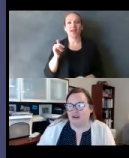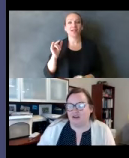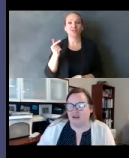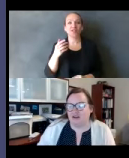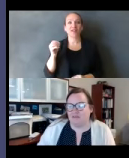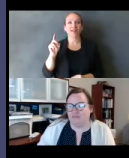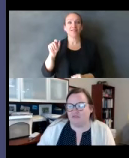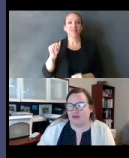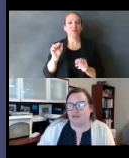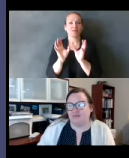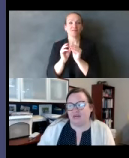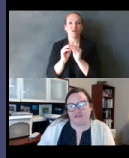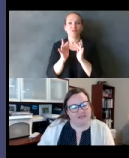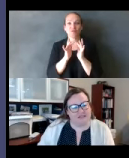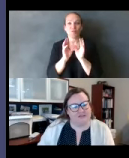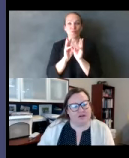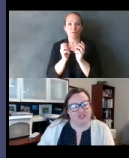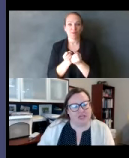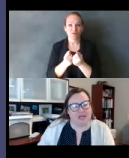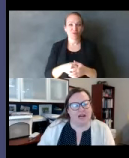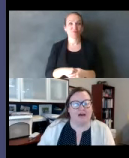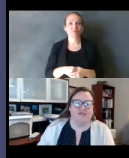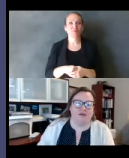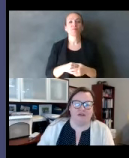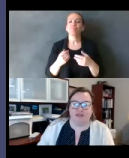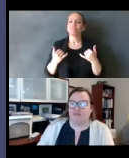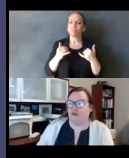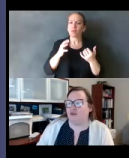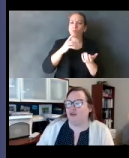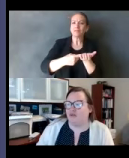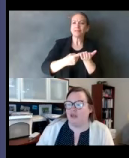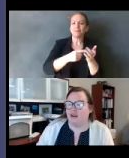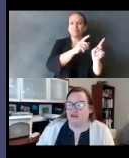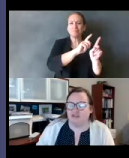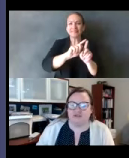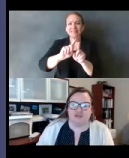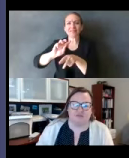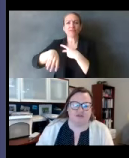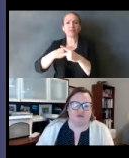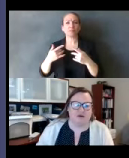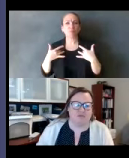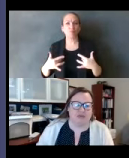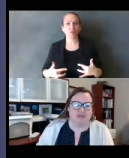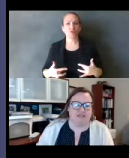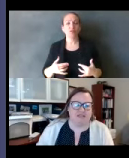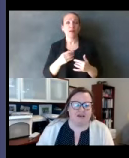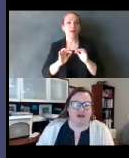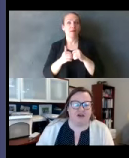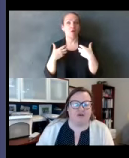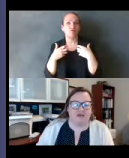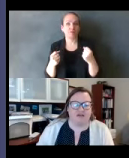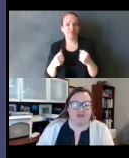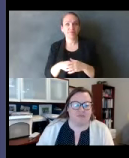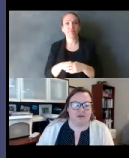we're gonna talk about the many faces of depression and how to find relief. And we know that social and emotional well-being is